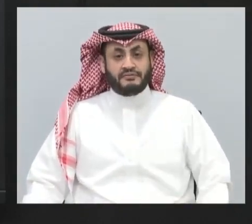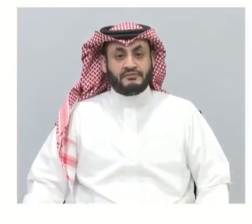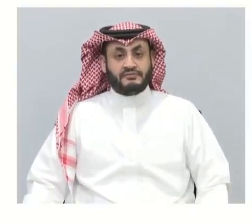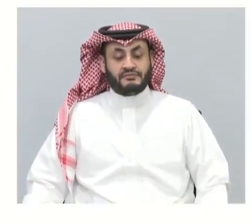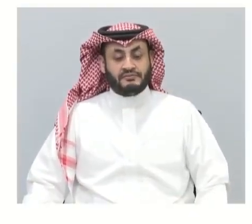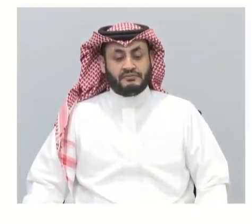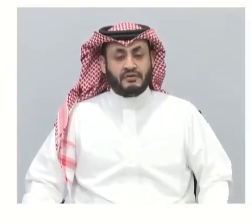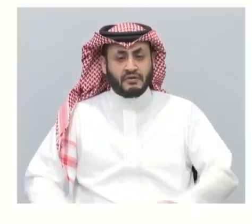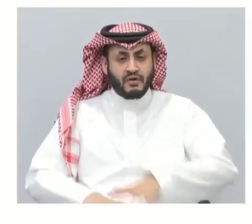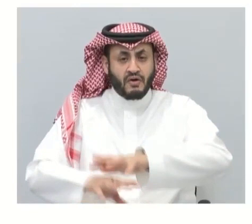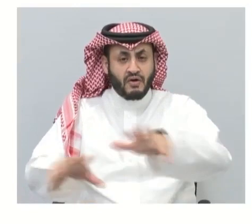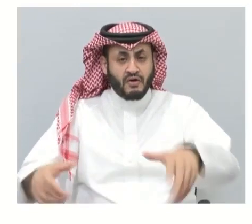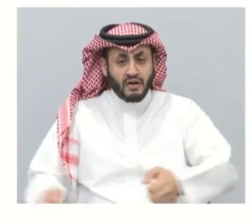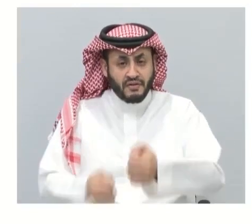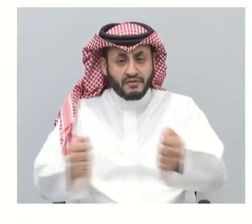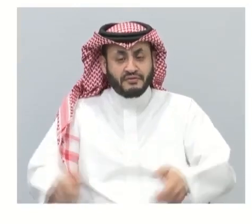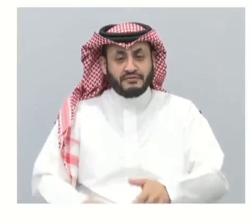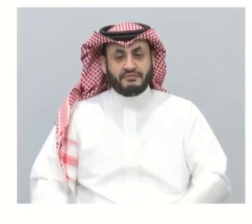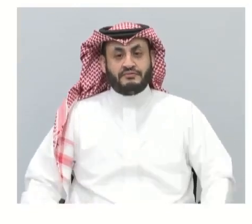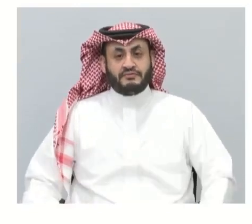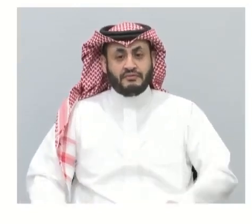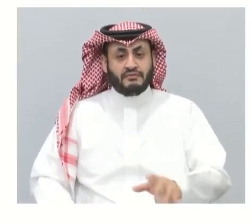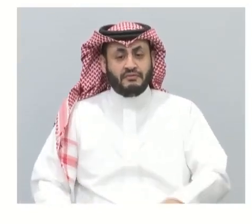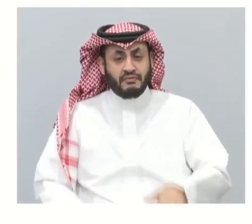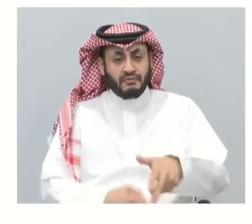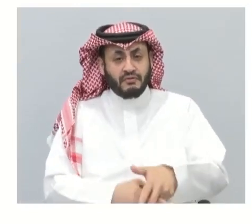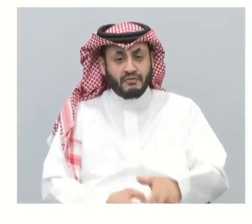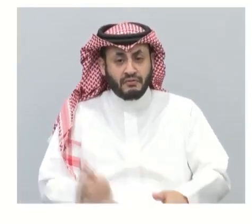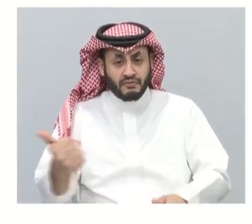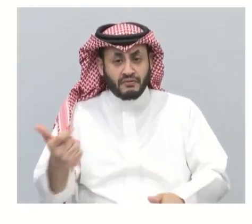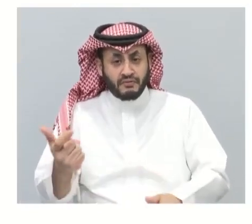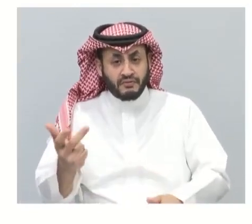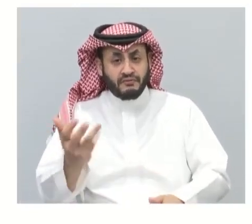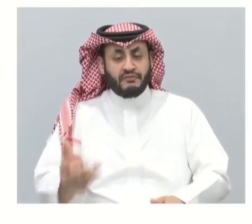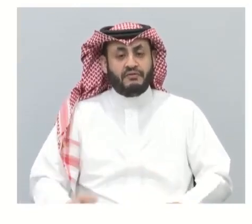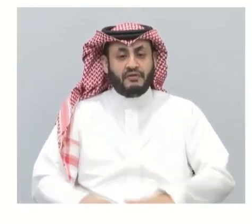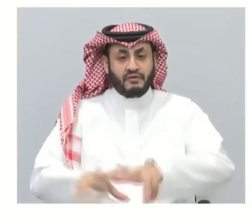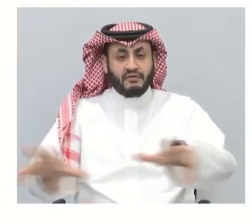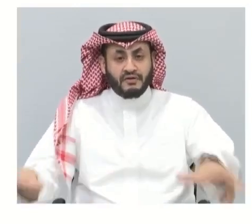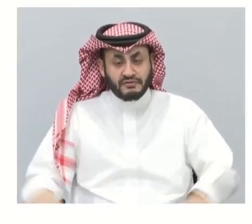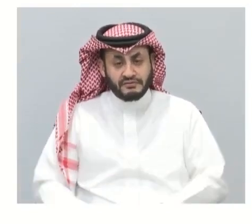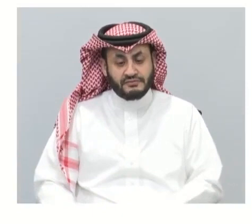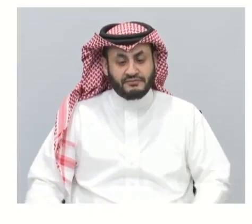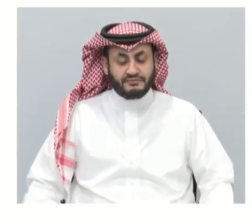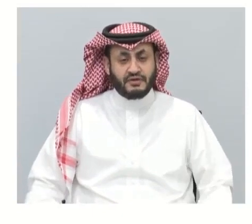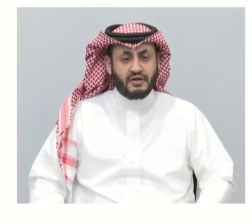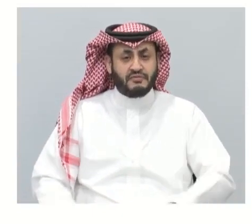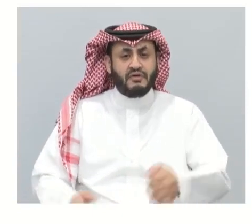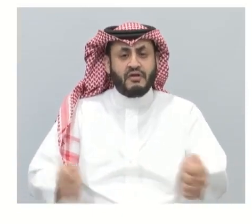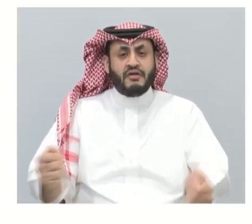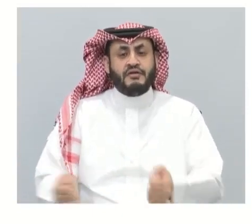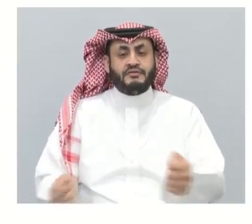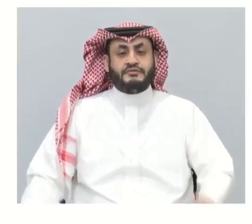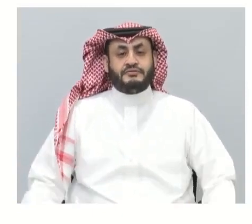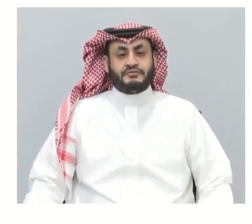with the expansion part for the units 1 to 4. The lesson today is the language review in your